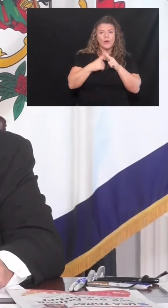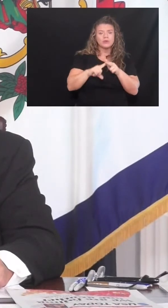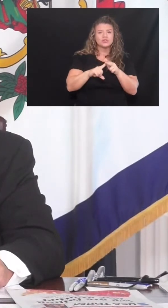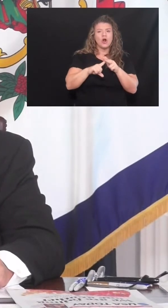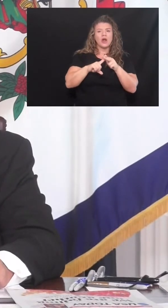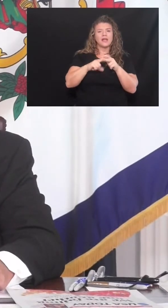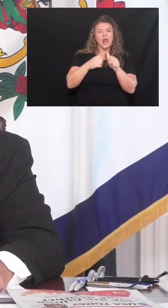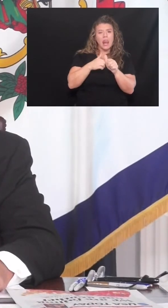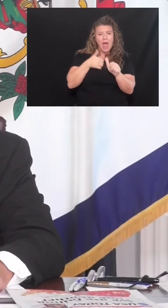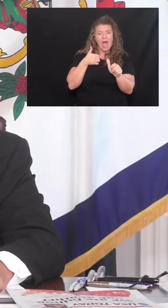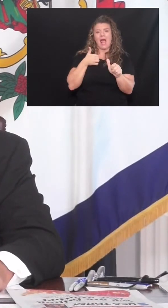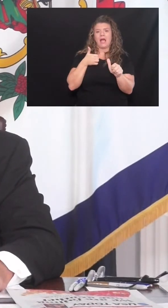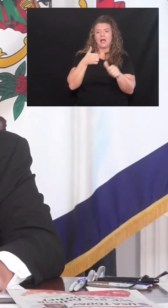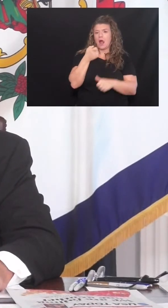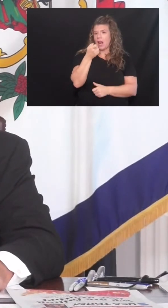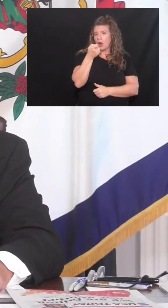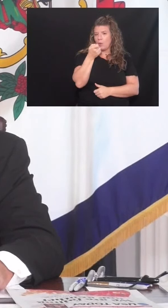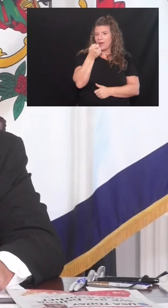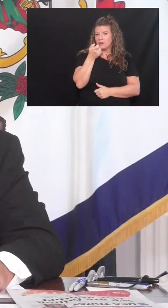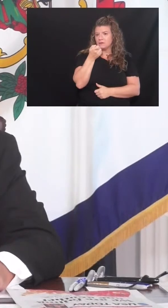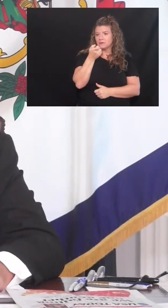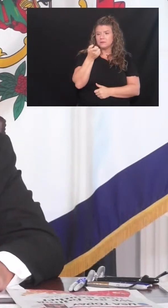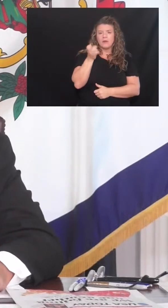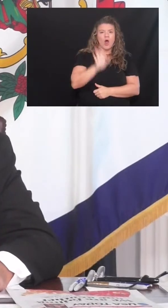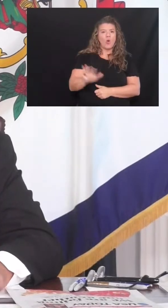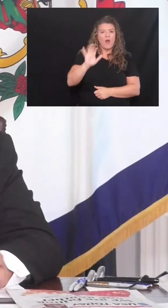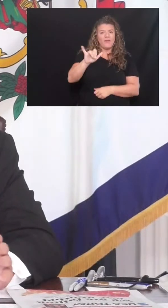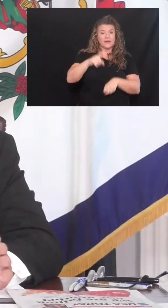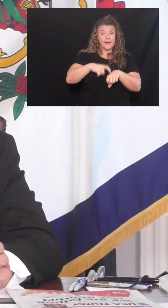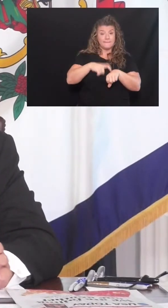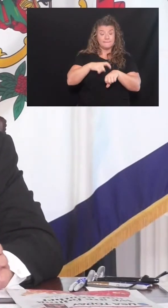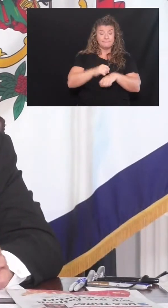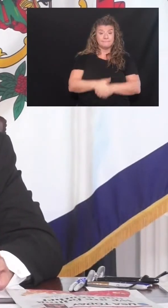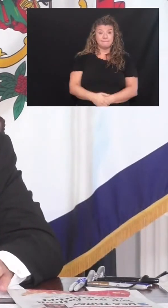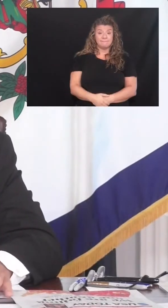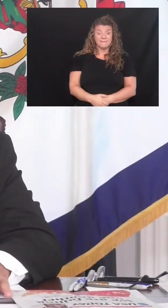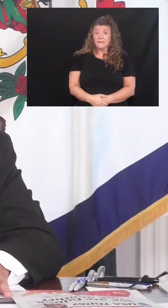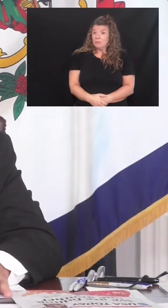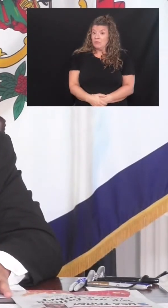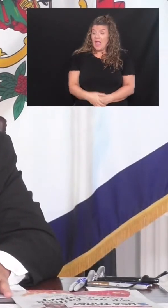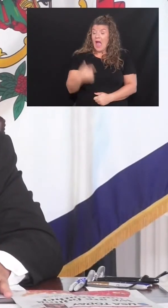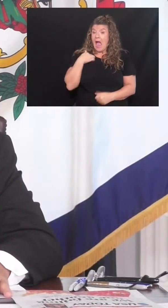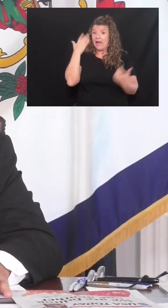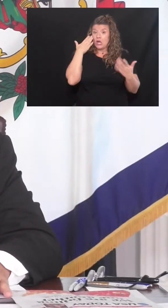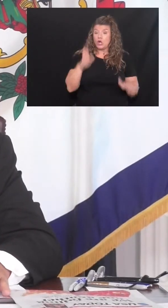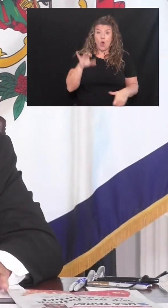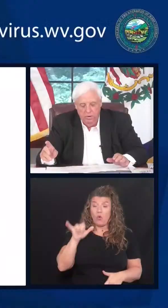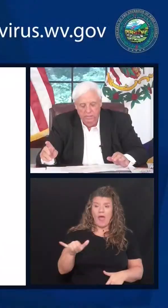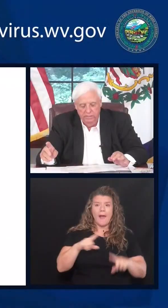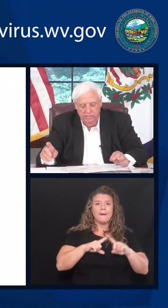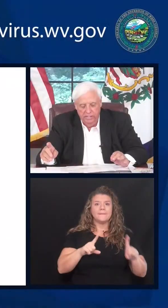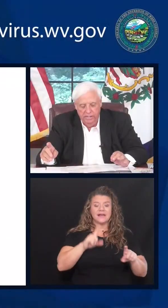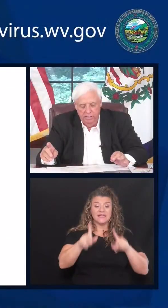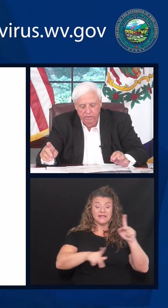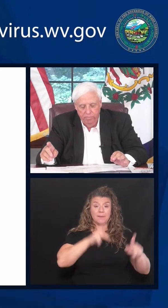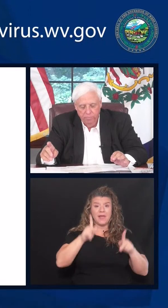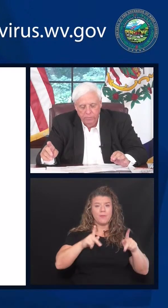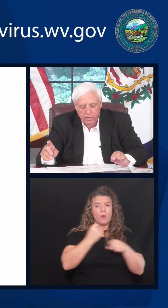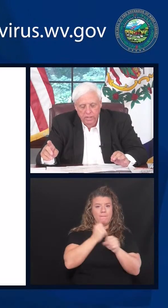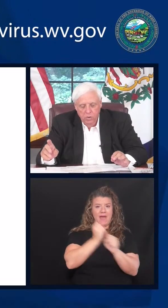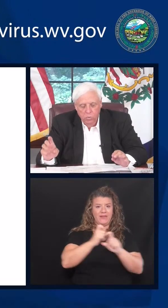lag just a little bit right when we did that. I didn't realize this, but our people have brought this